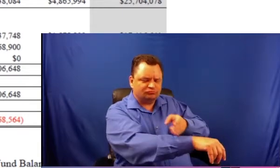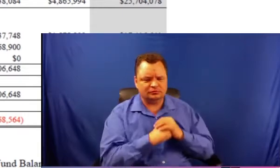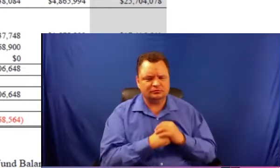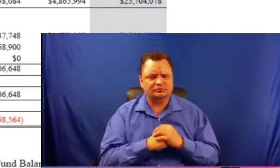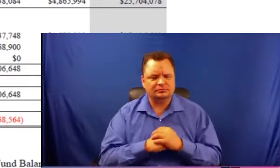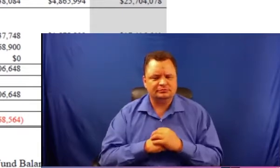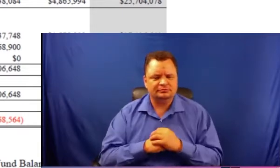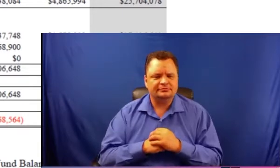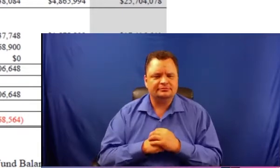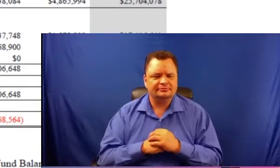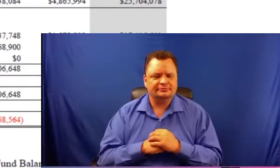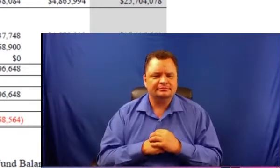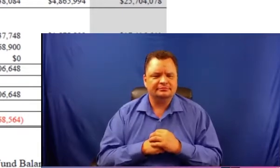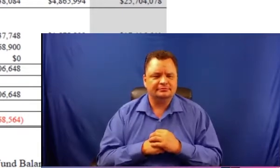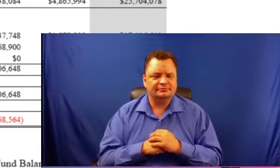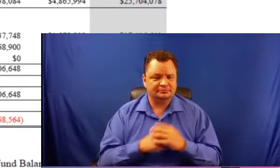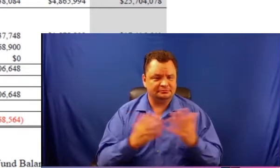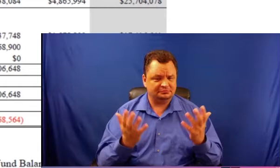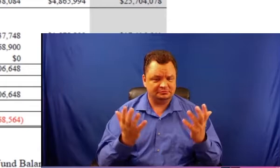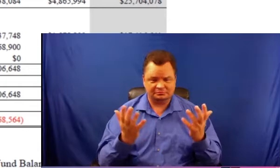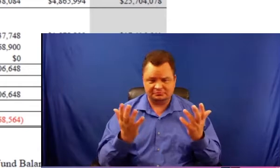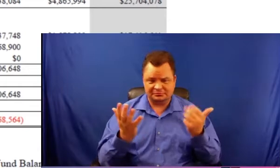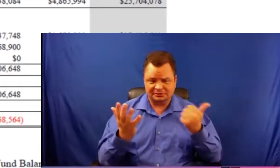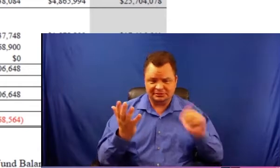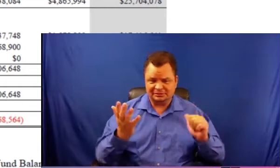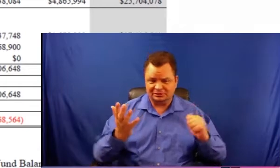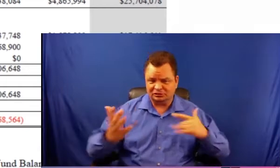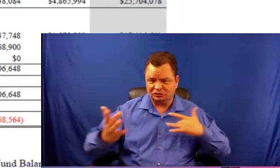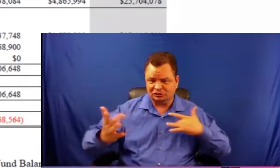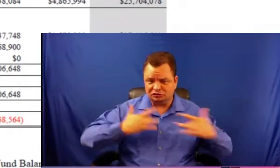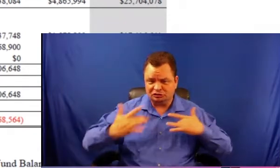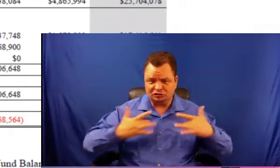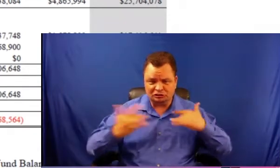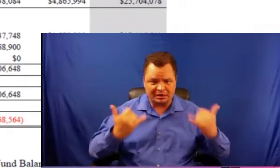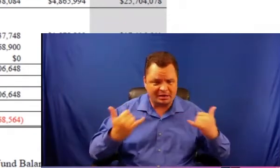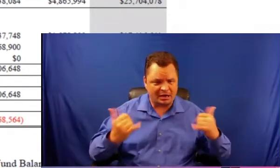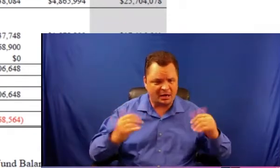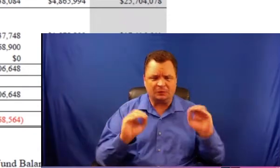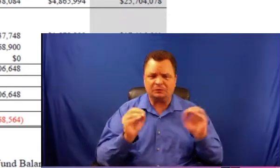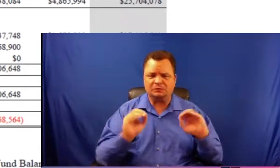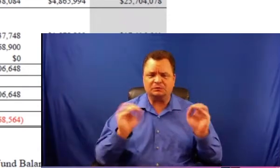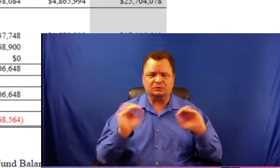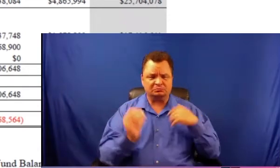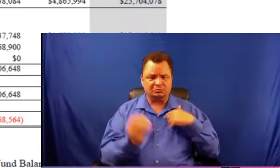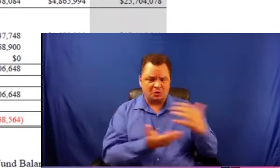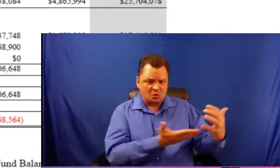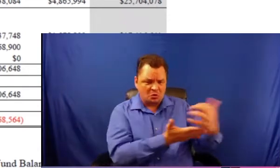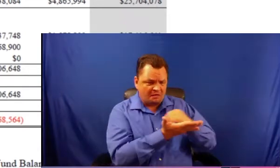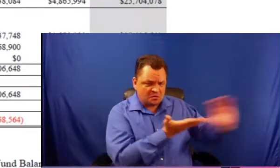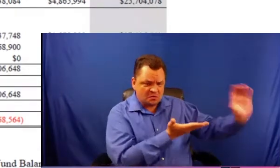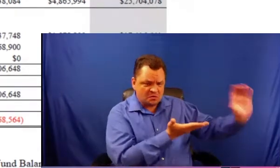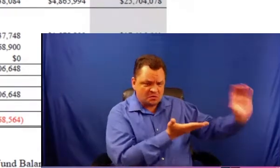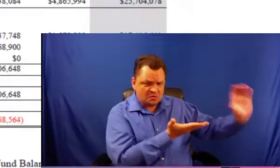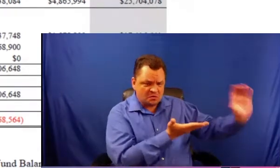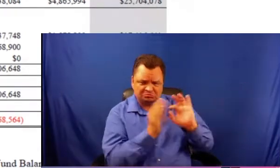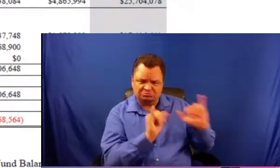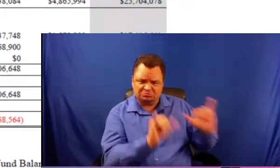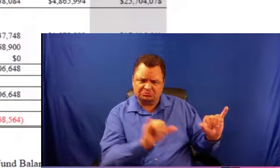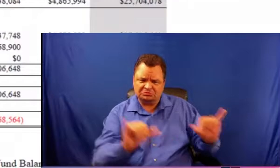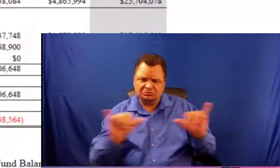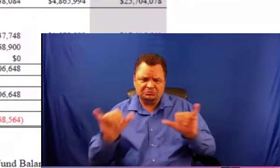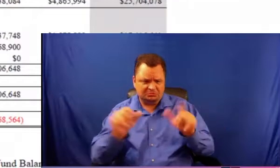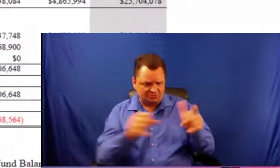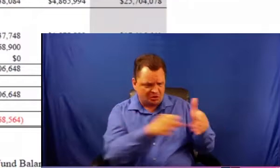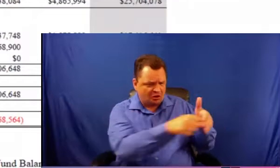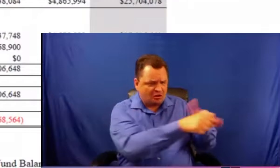We have no concerns really with the revenue coming in, and all the funding that we've been receiving is covering the necessary response